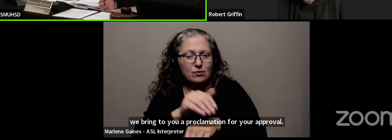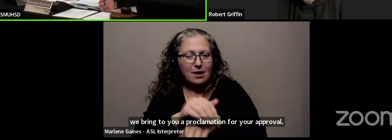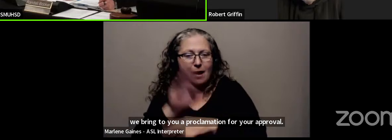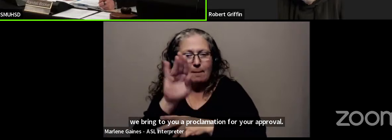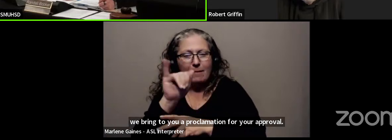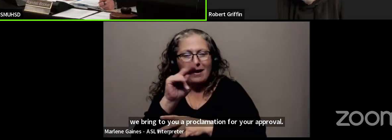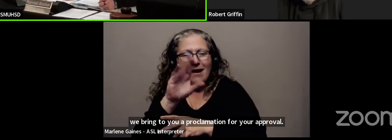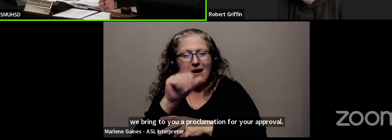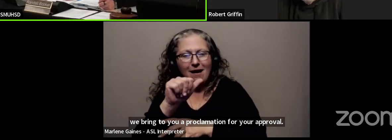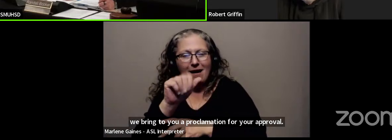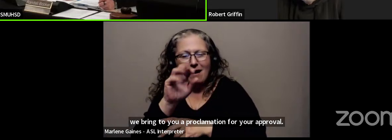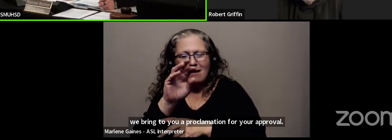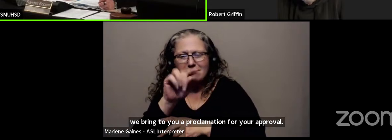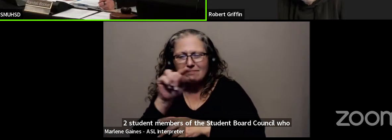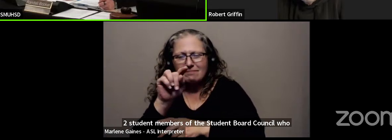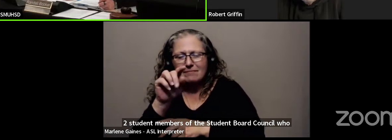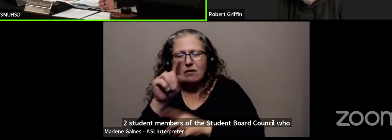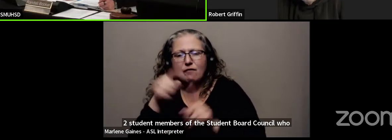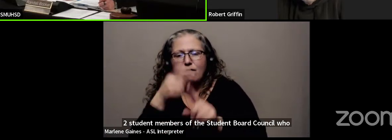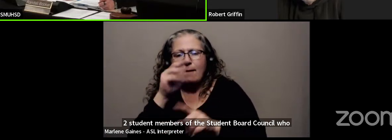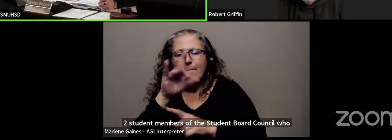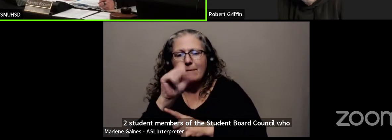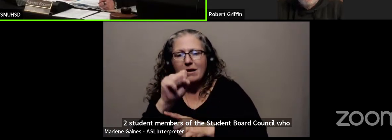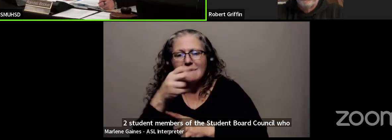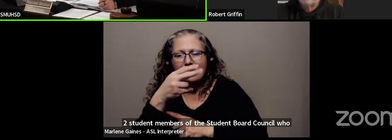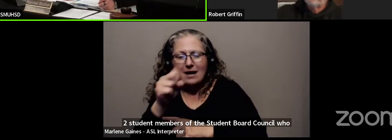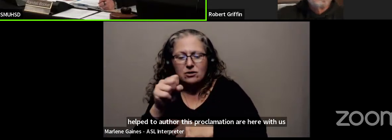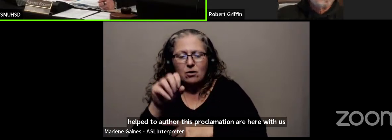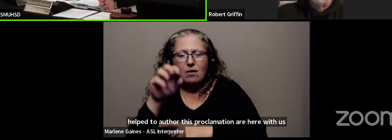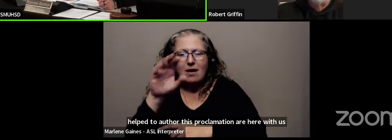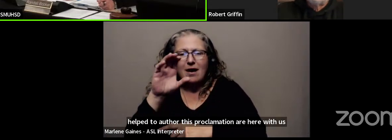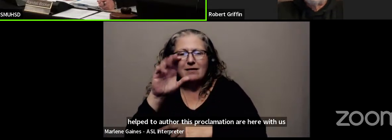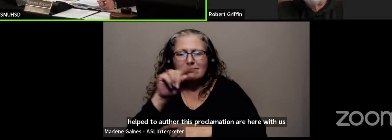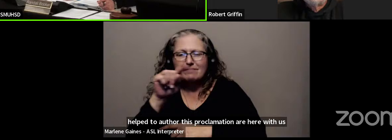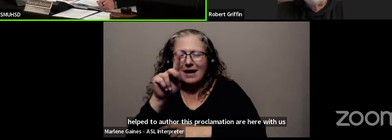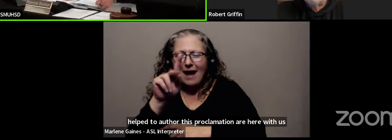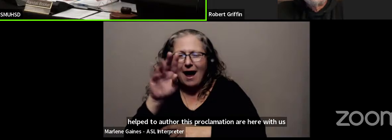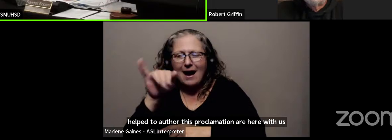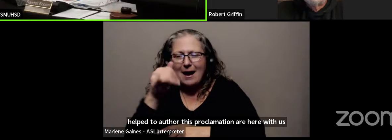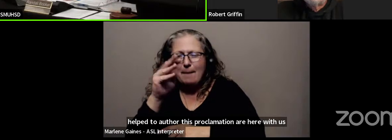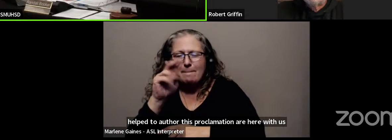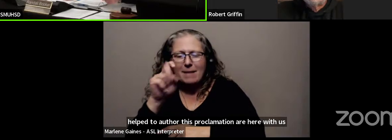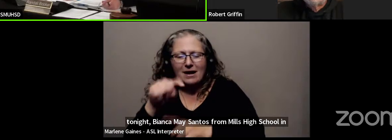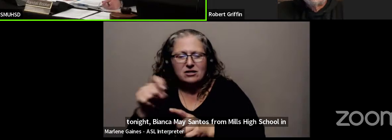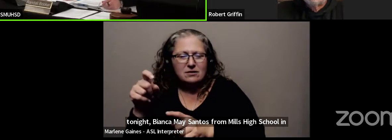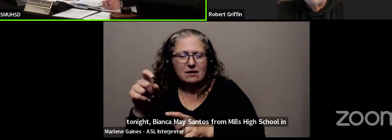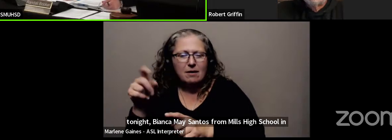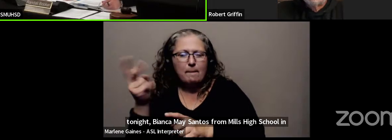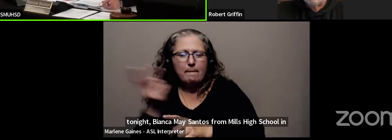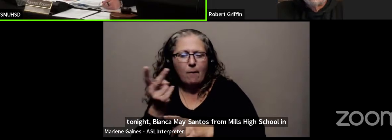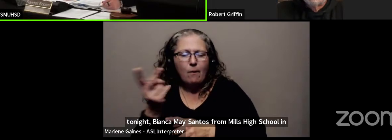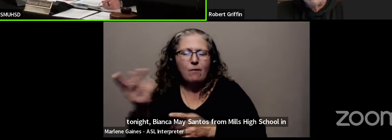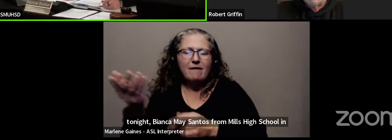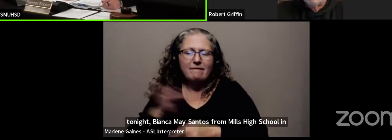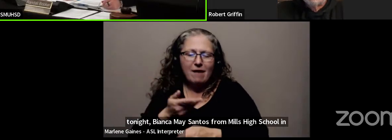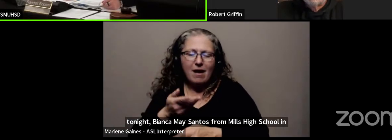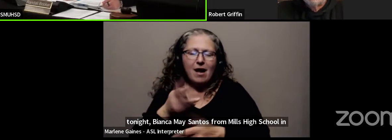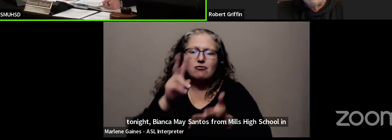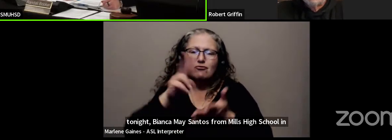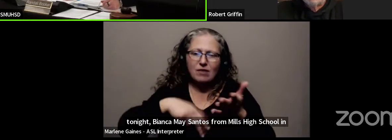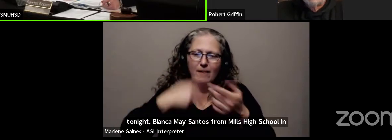May Santos from Mills High School and Kaya Jimenez from San Mateo High School. And I want to invite them up to the podium to read